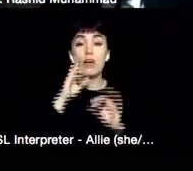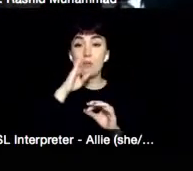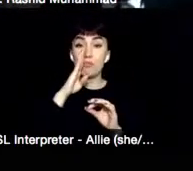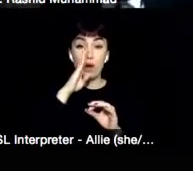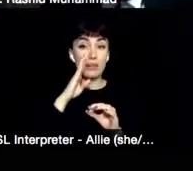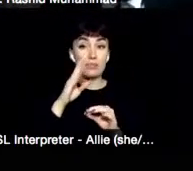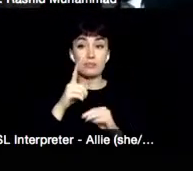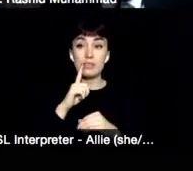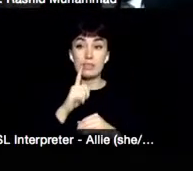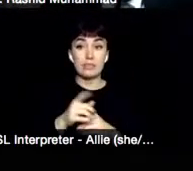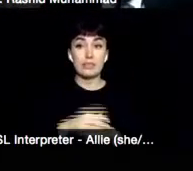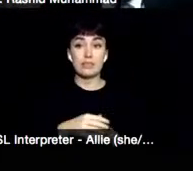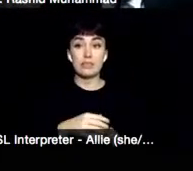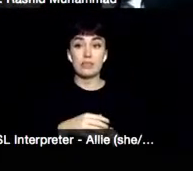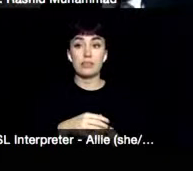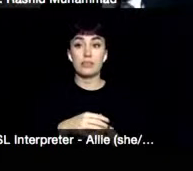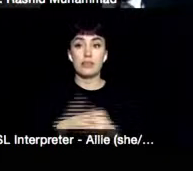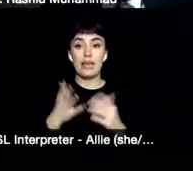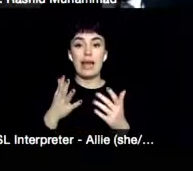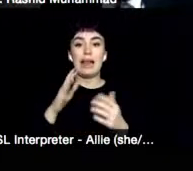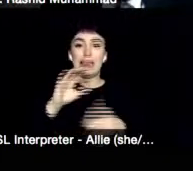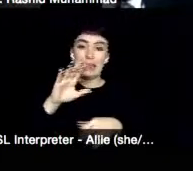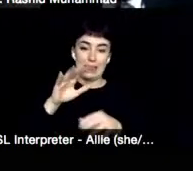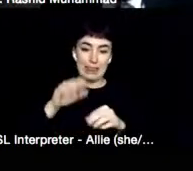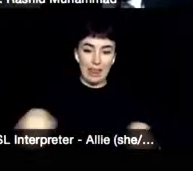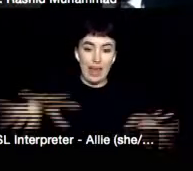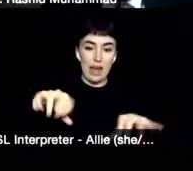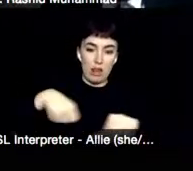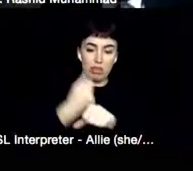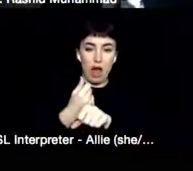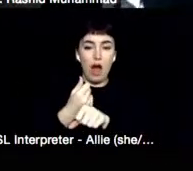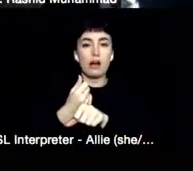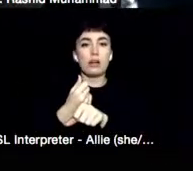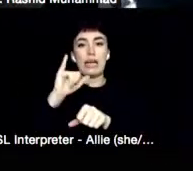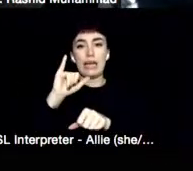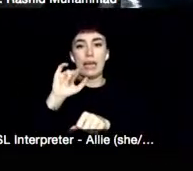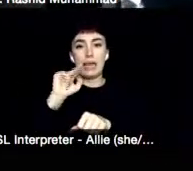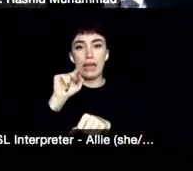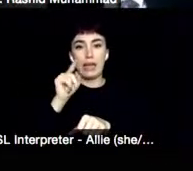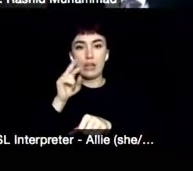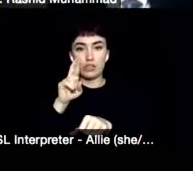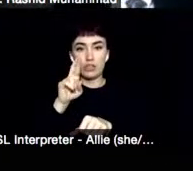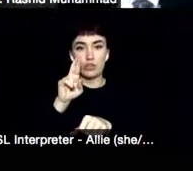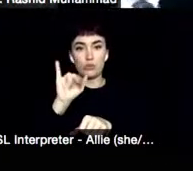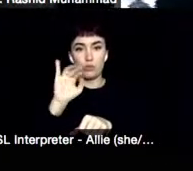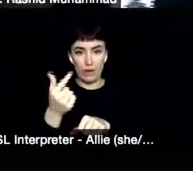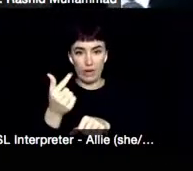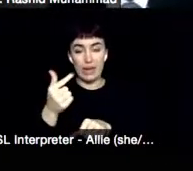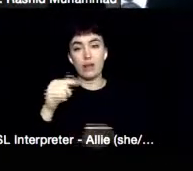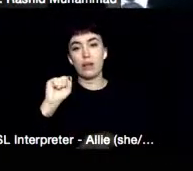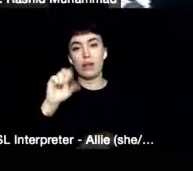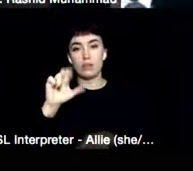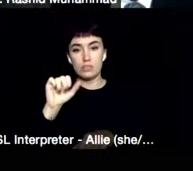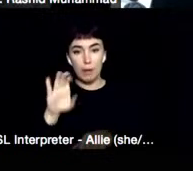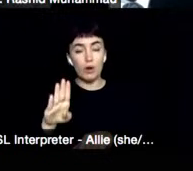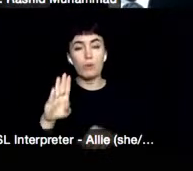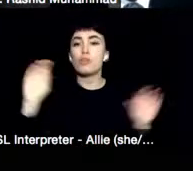landlocked inner ring suburb. We don't have acreage that has been unbuilt.